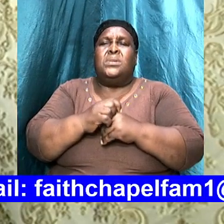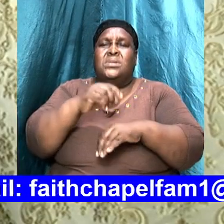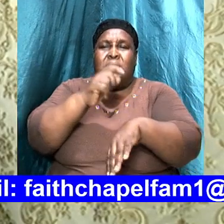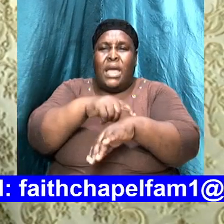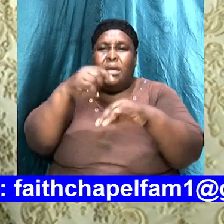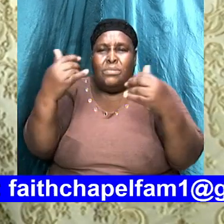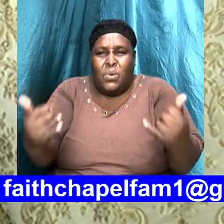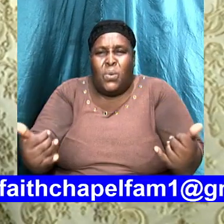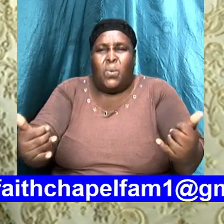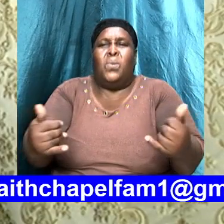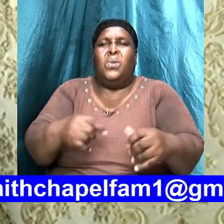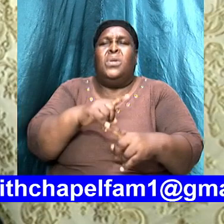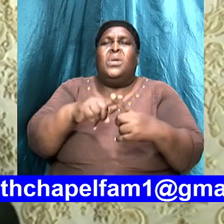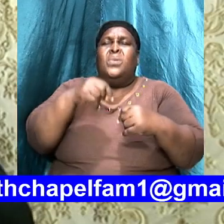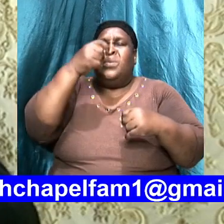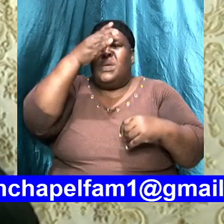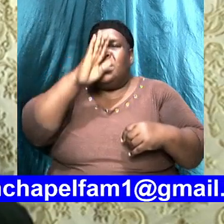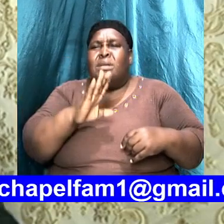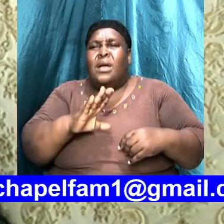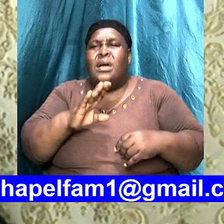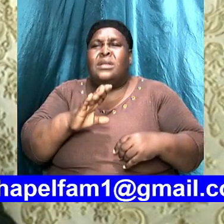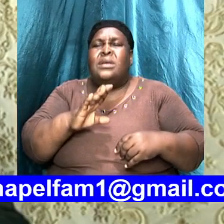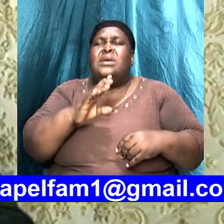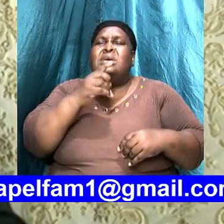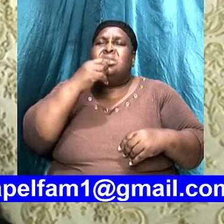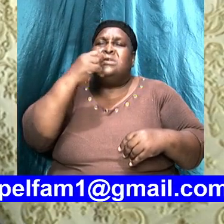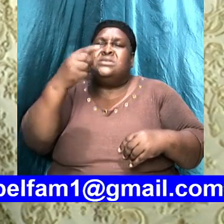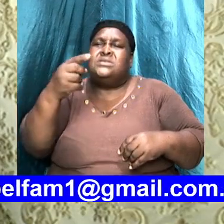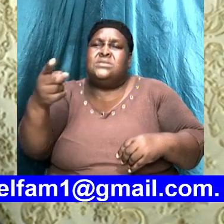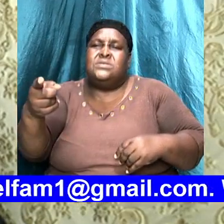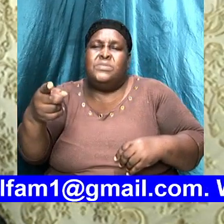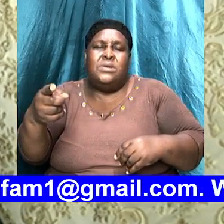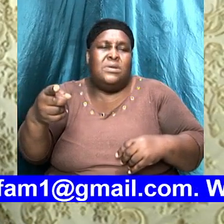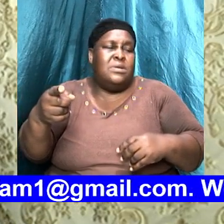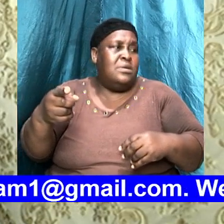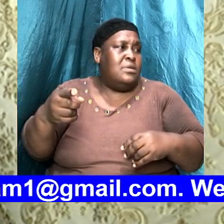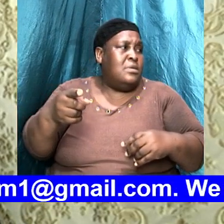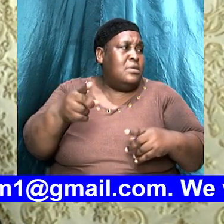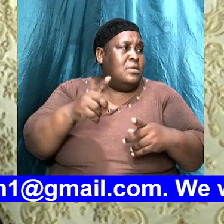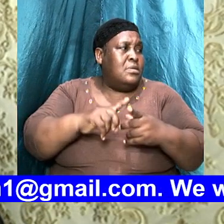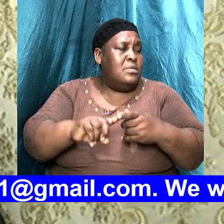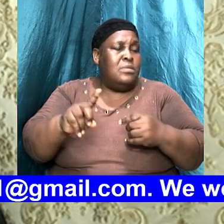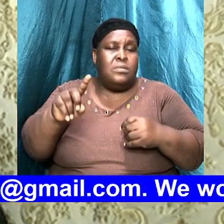time is now when God speaks to